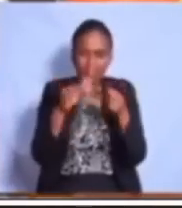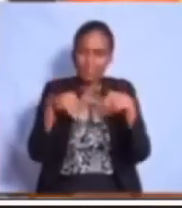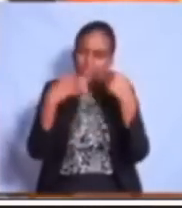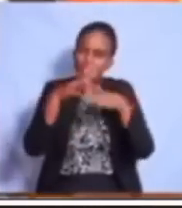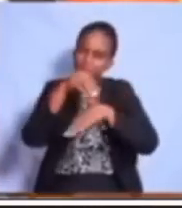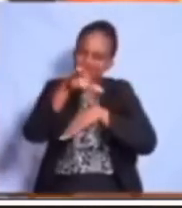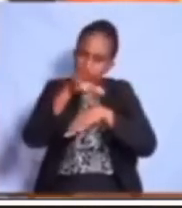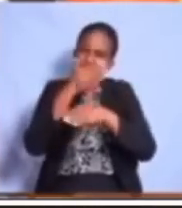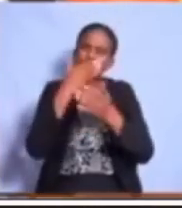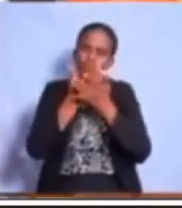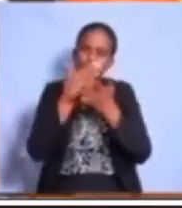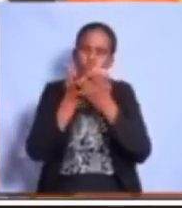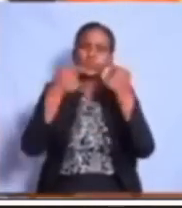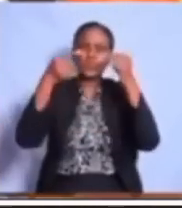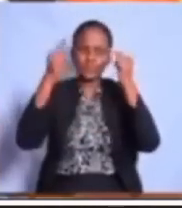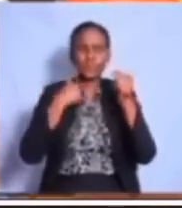advice which is